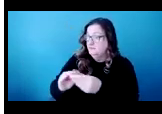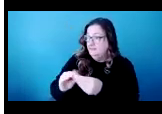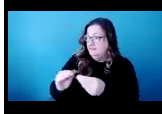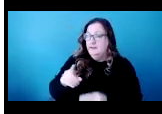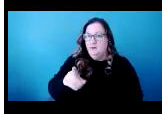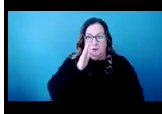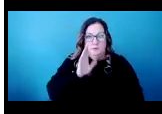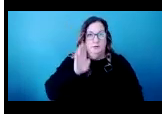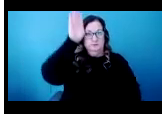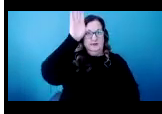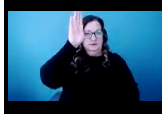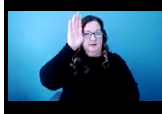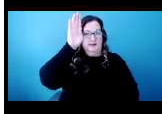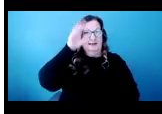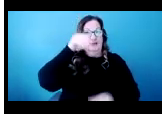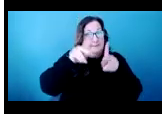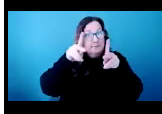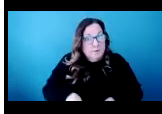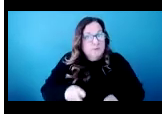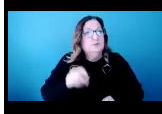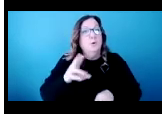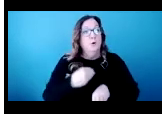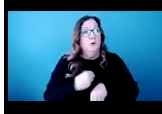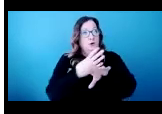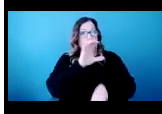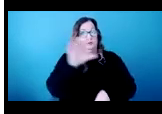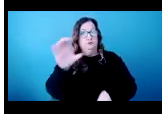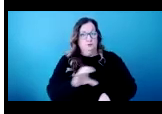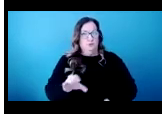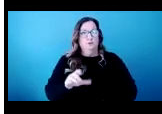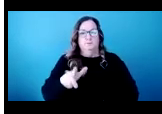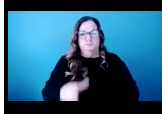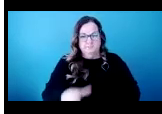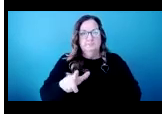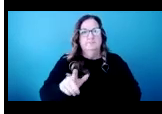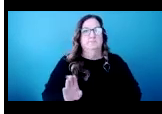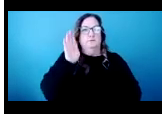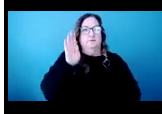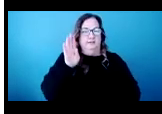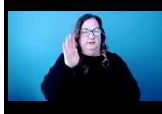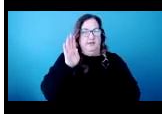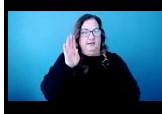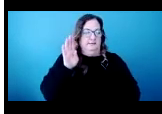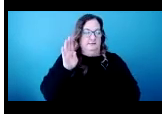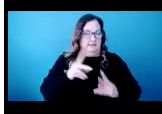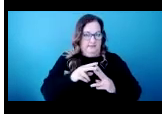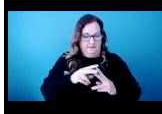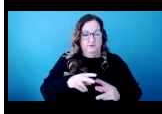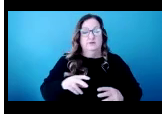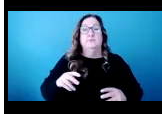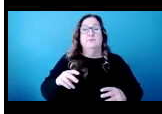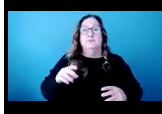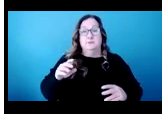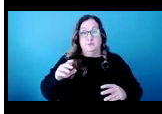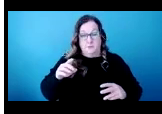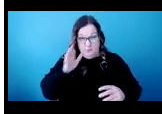on Zoom, you can raise your hand if you're joining virtually, or if you're in person, you would just physically raise your hand. And then they